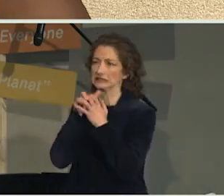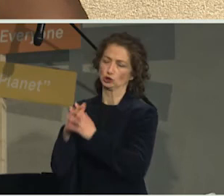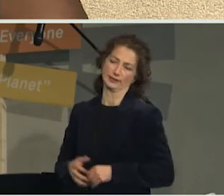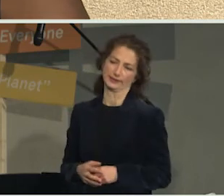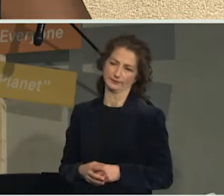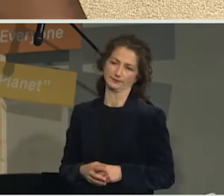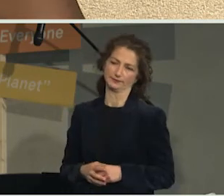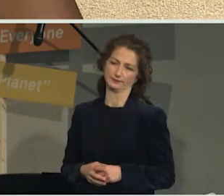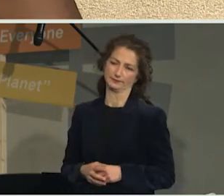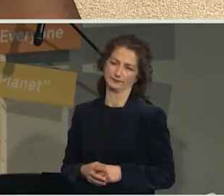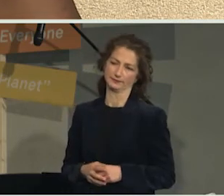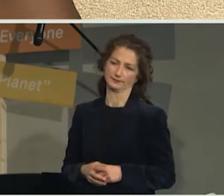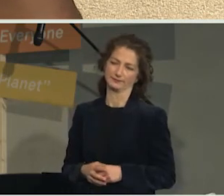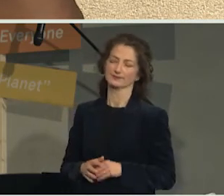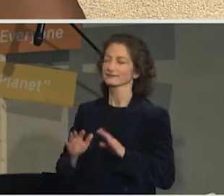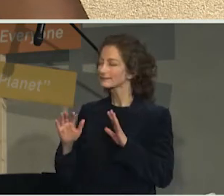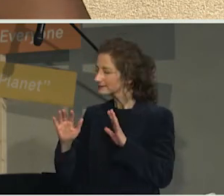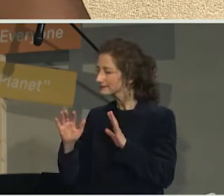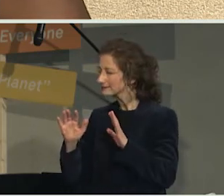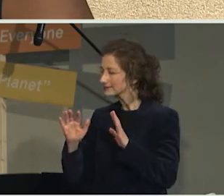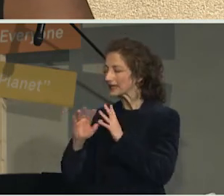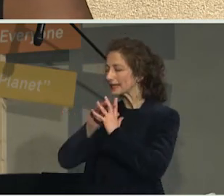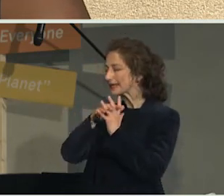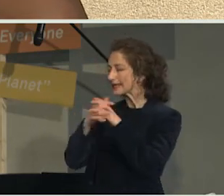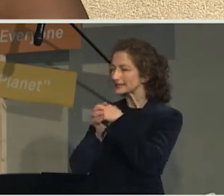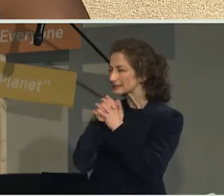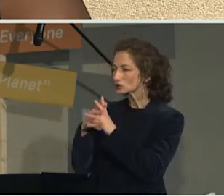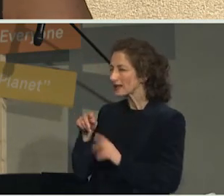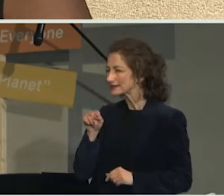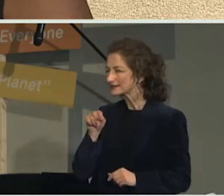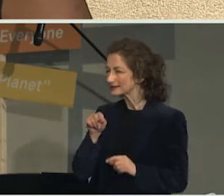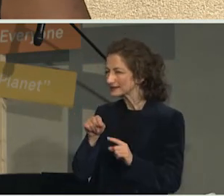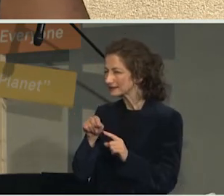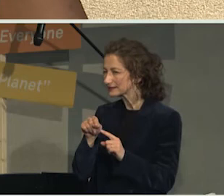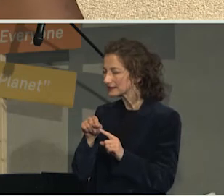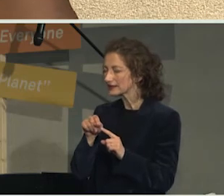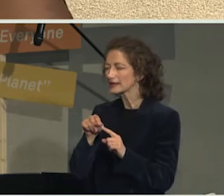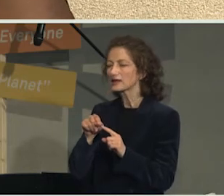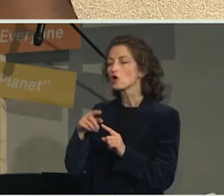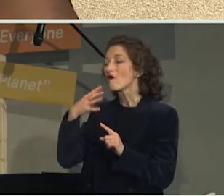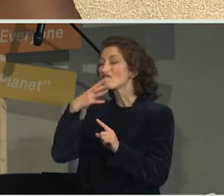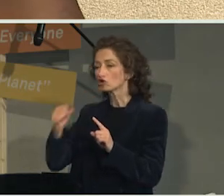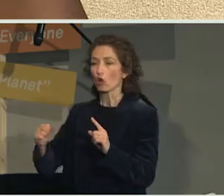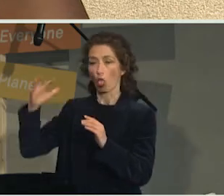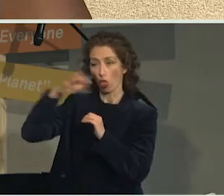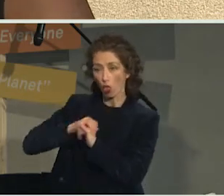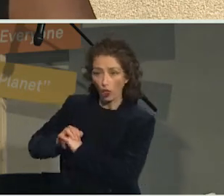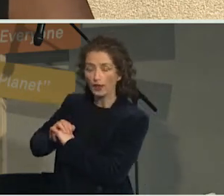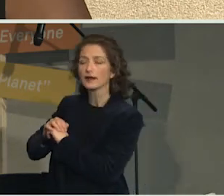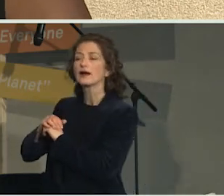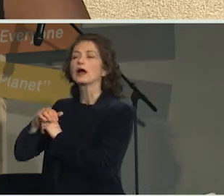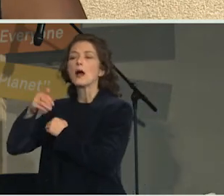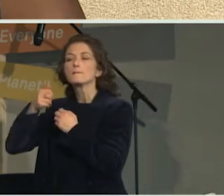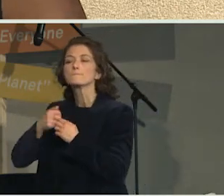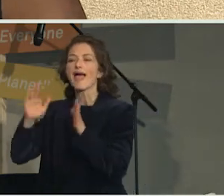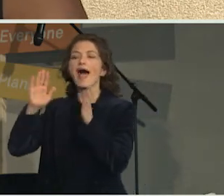politics, then dismantling intersectionality is an urgent route towards arriving at a simpler, more comforting understanding